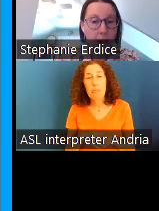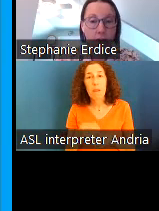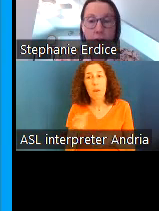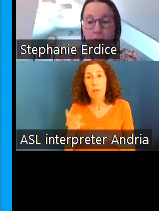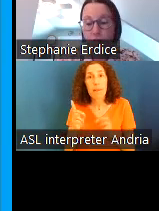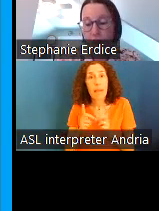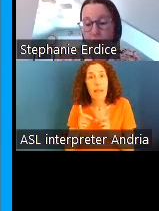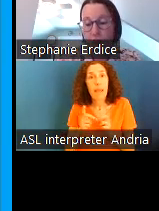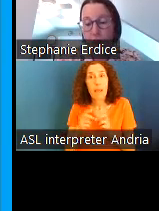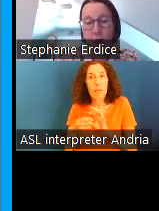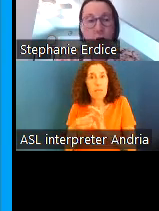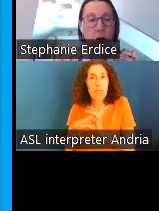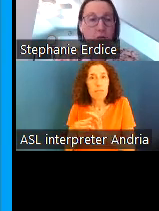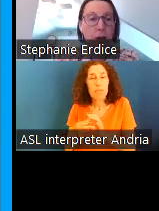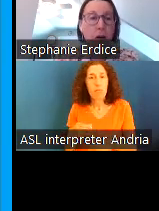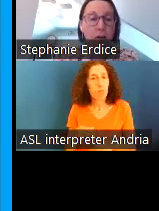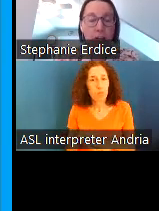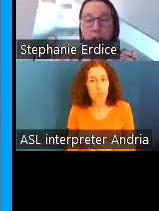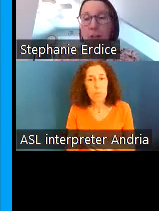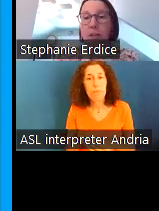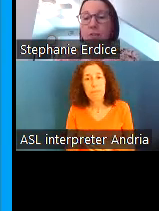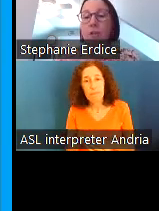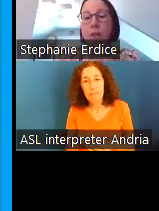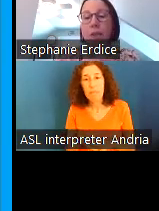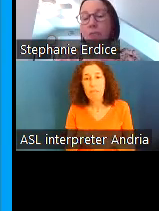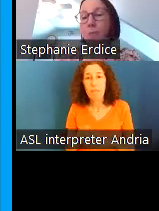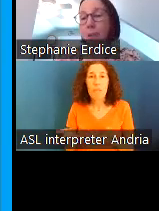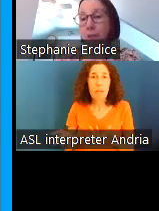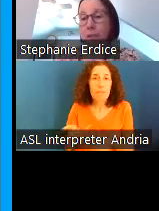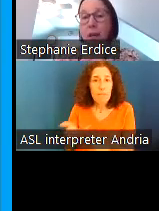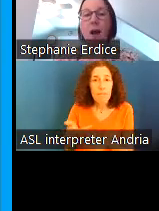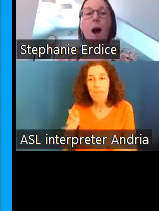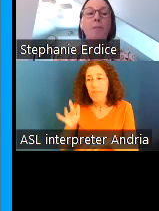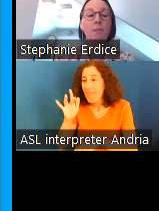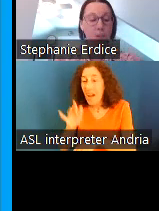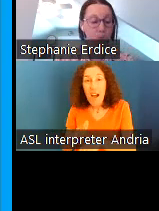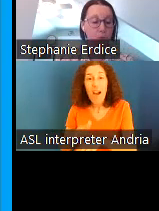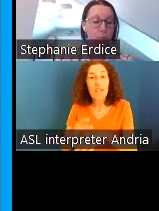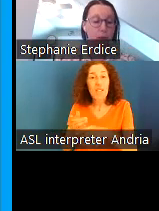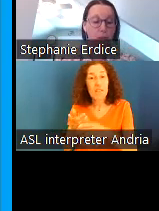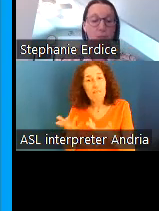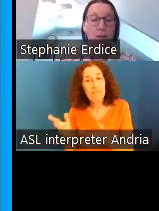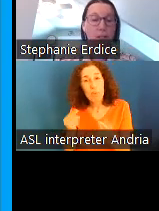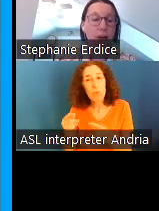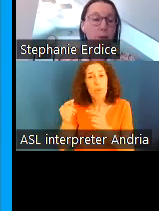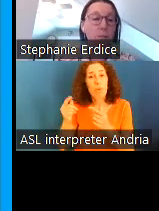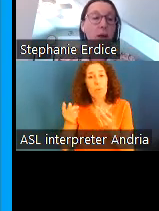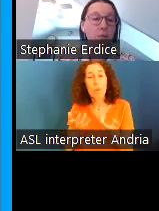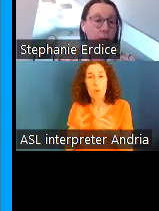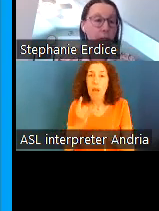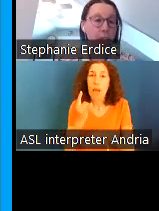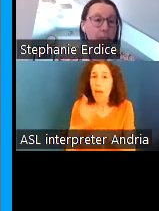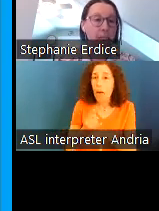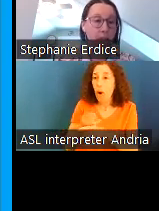Physical interactions, drug and alcohol, and confidentiality. These are some of the things we build some of these rules and boundaries around to help